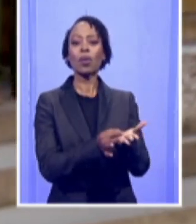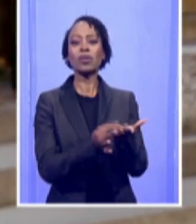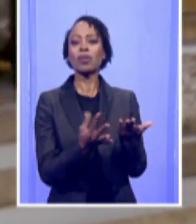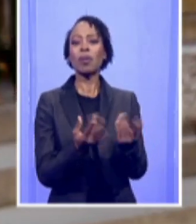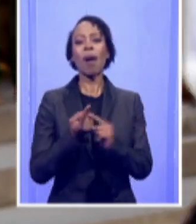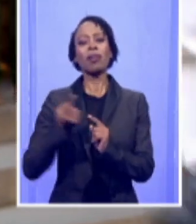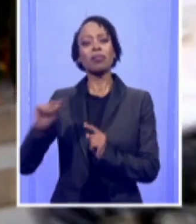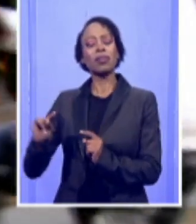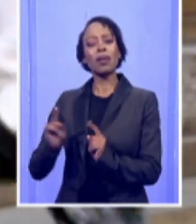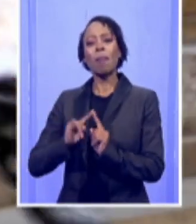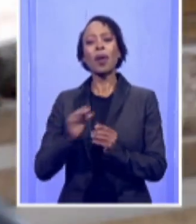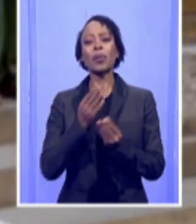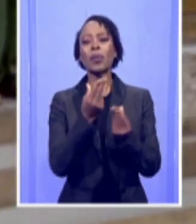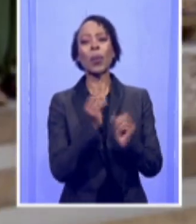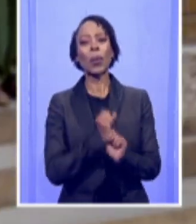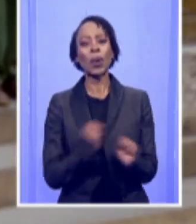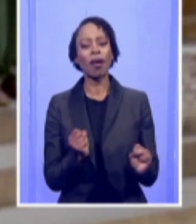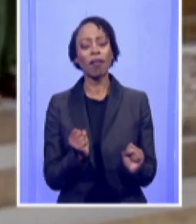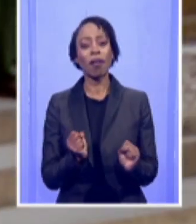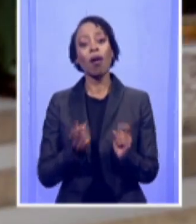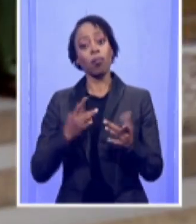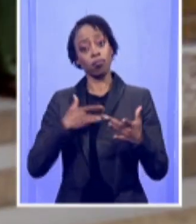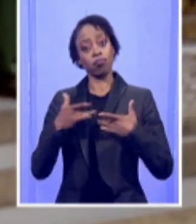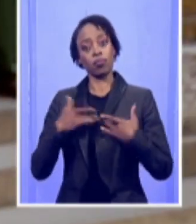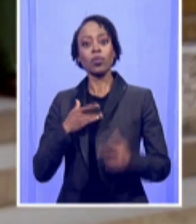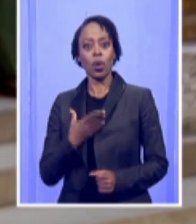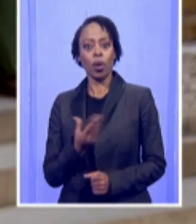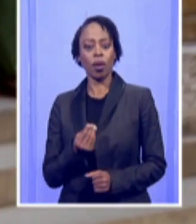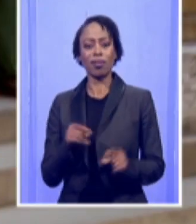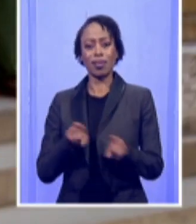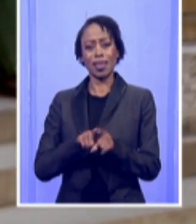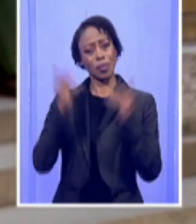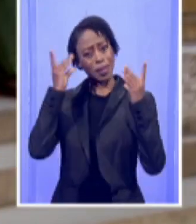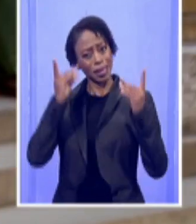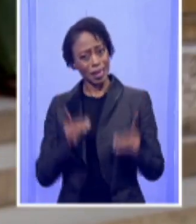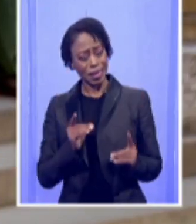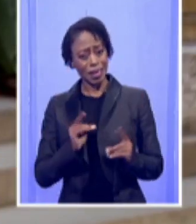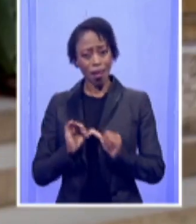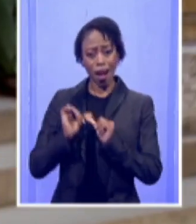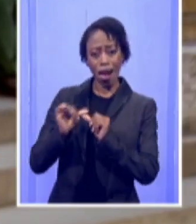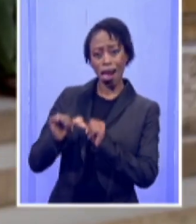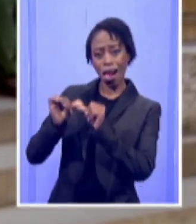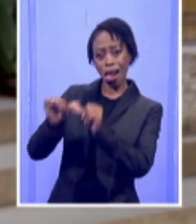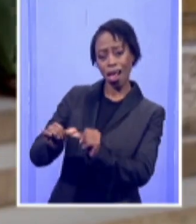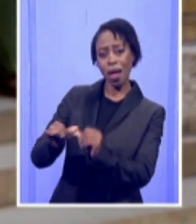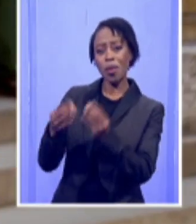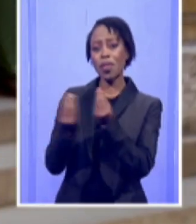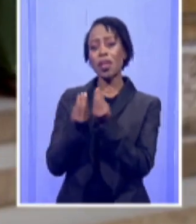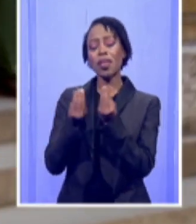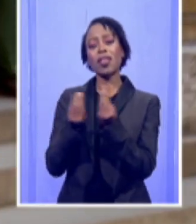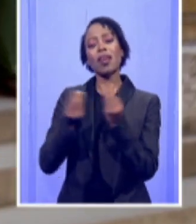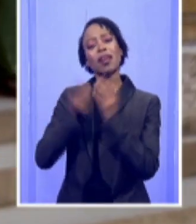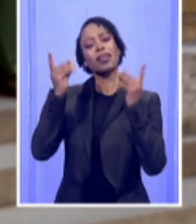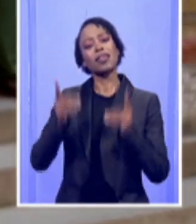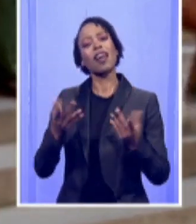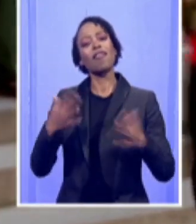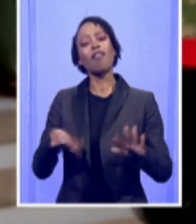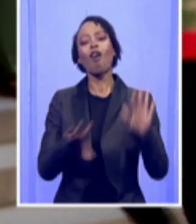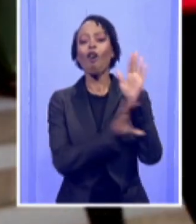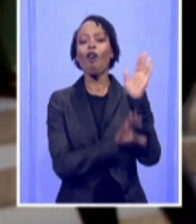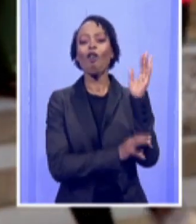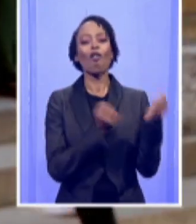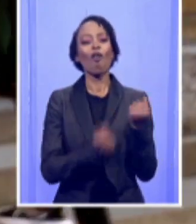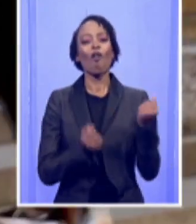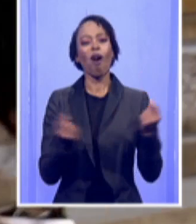So we are concerned about that. And also we don't think the ruling is consistent with what was already decided by the Constitutional Court